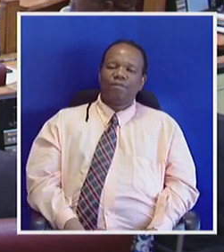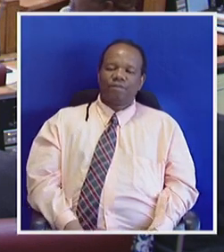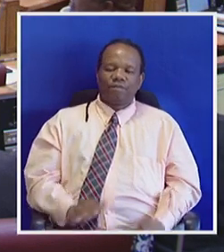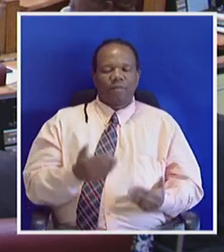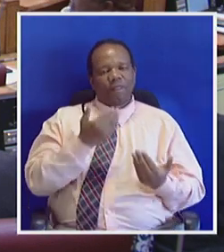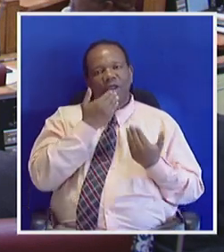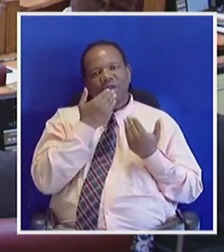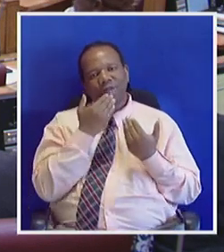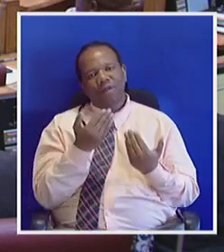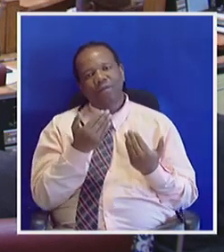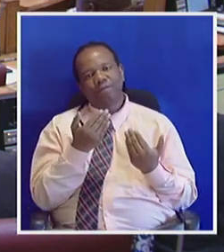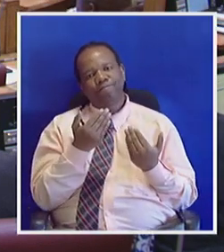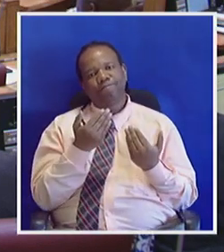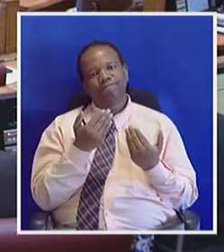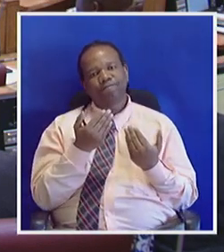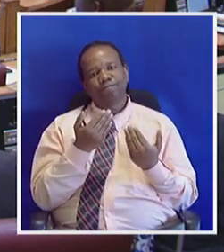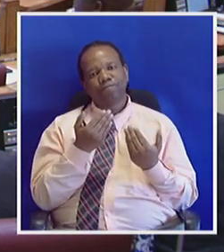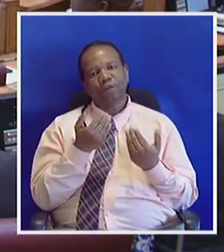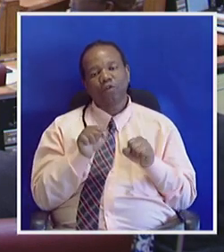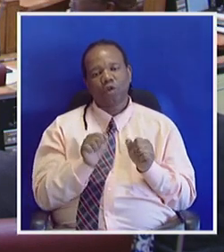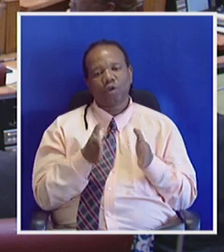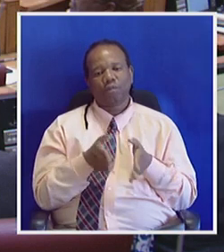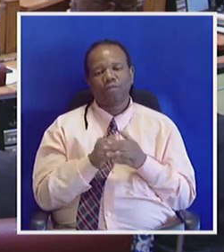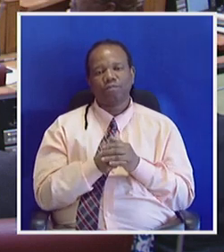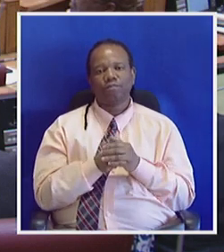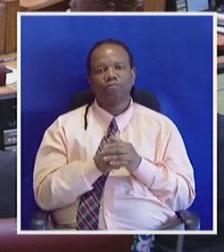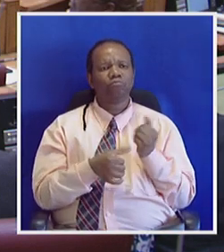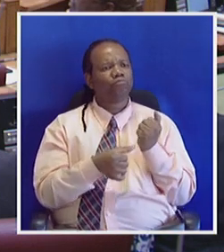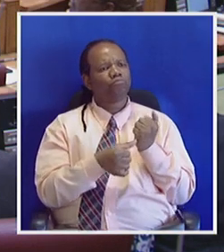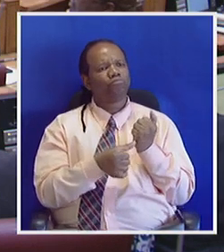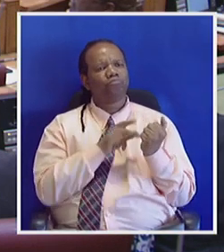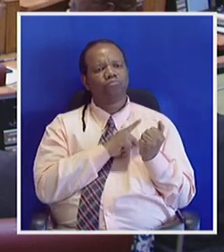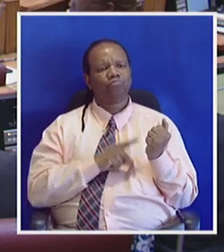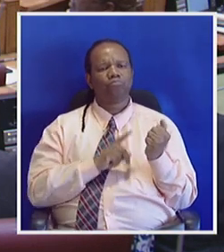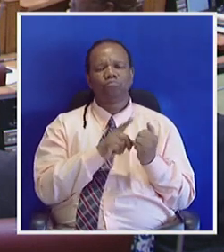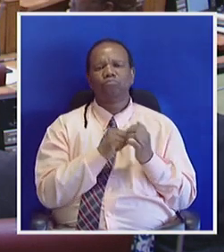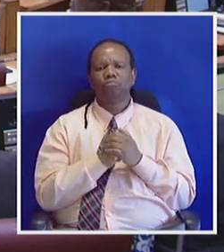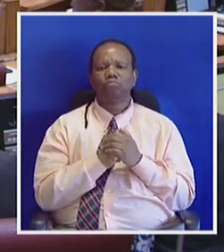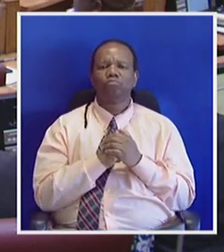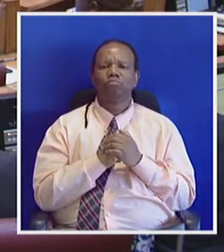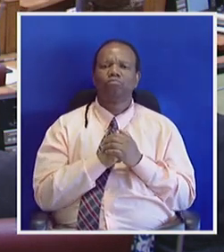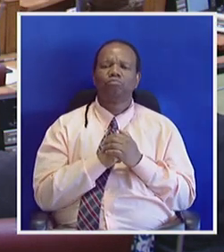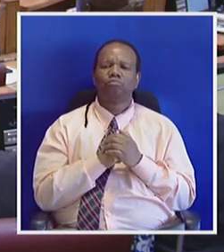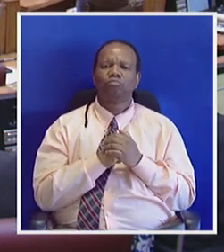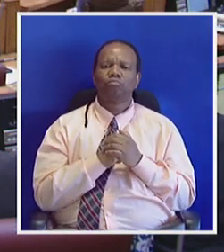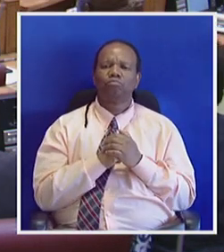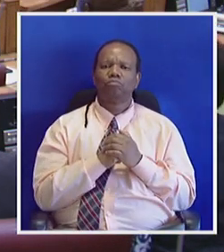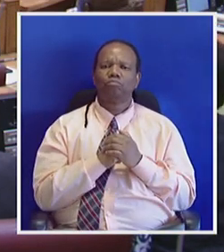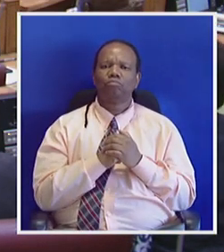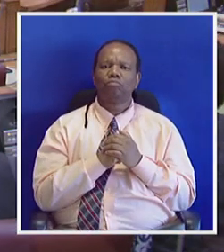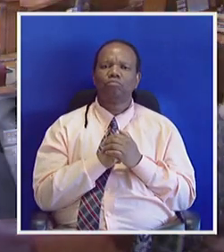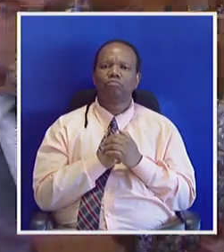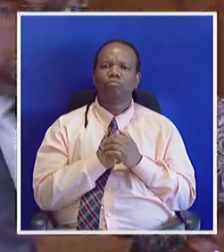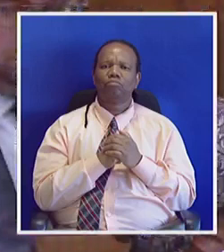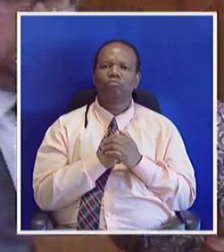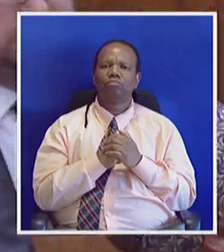Kelebowa Modula Stulo, Motlatsamo President. Lehoja Muswawo na uemeka maoto. O